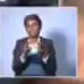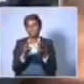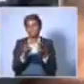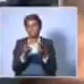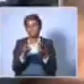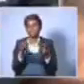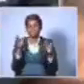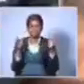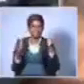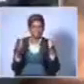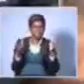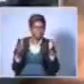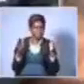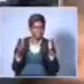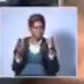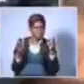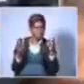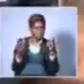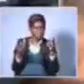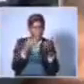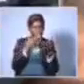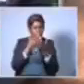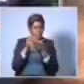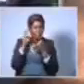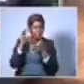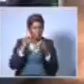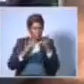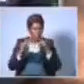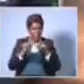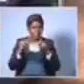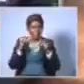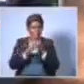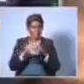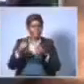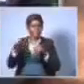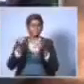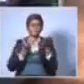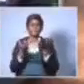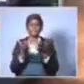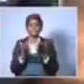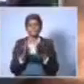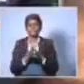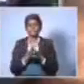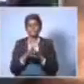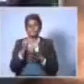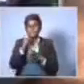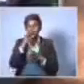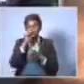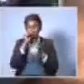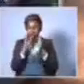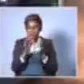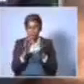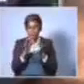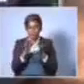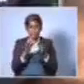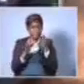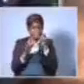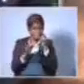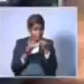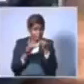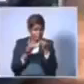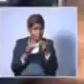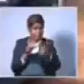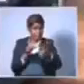betraying the goodwill that is being employed by the people on this side. Madam Speaker, he